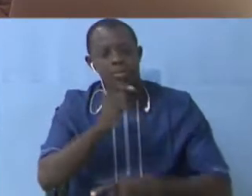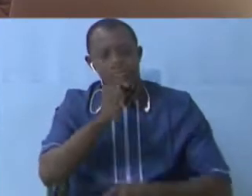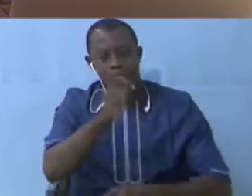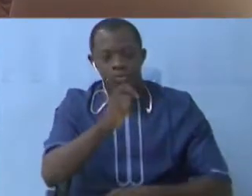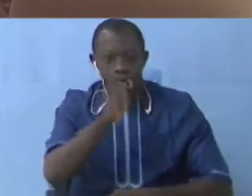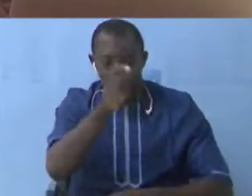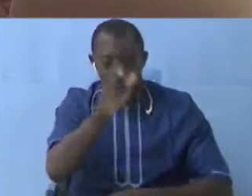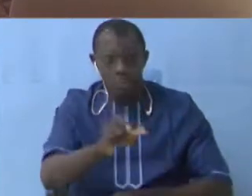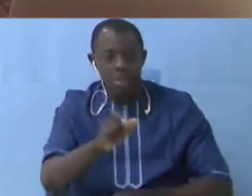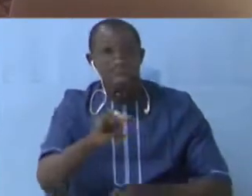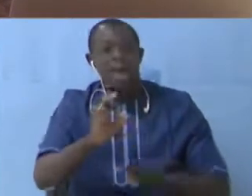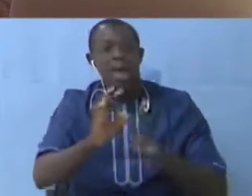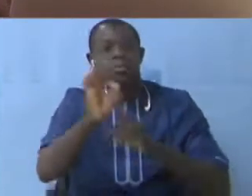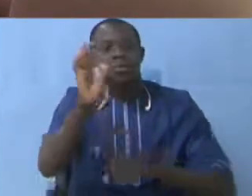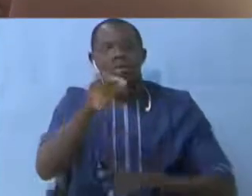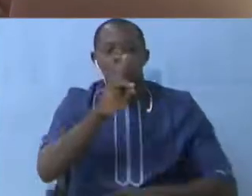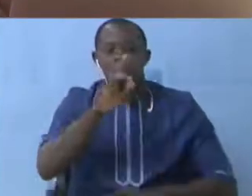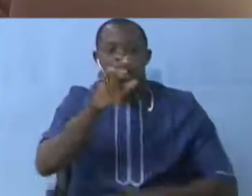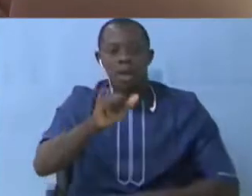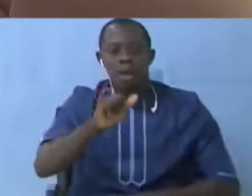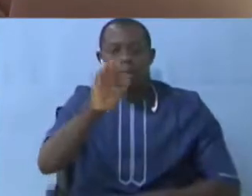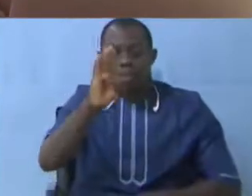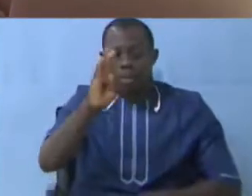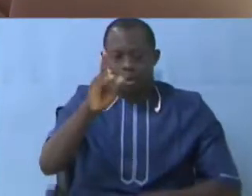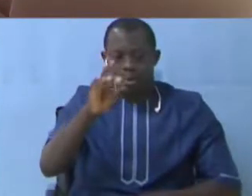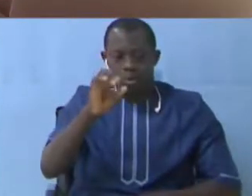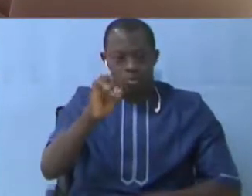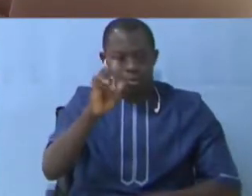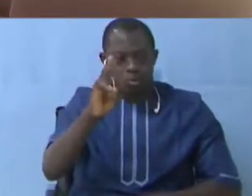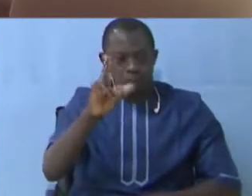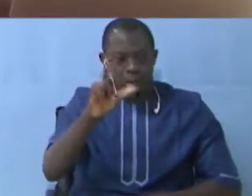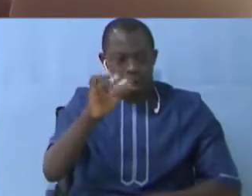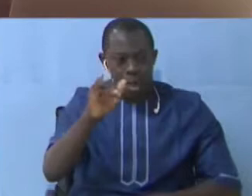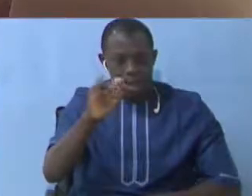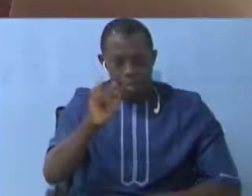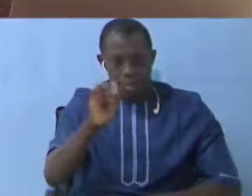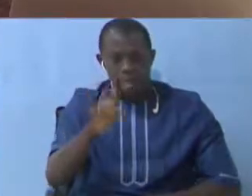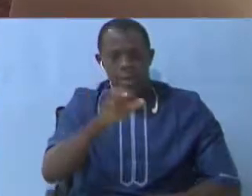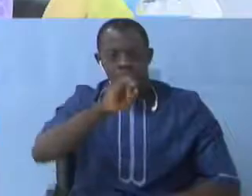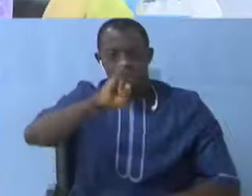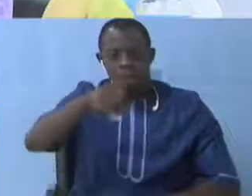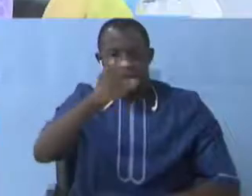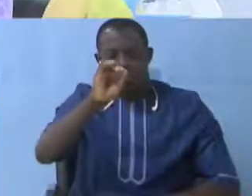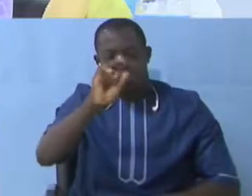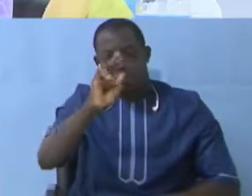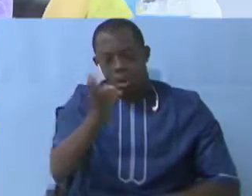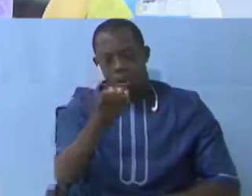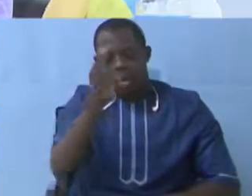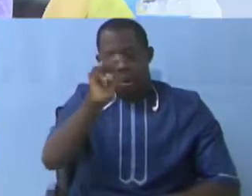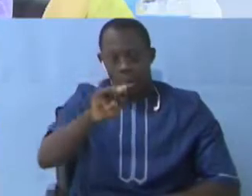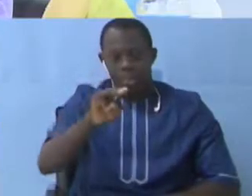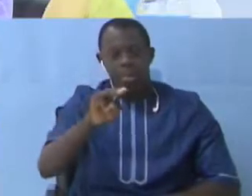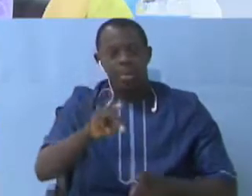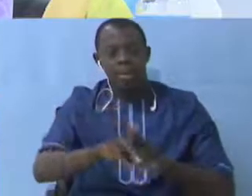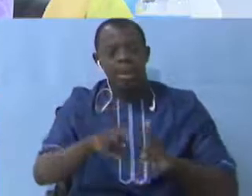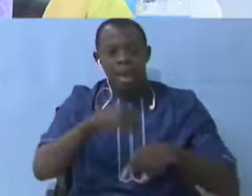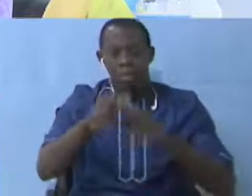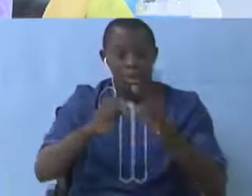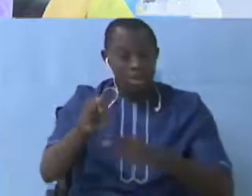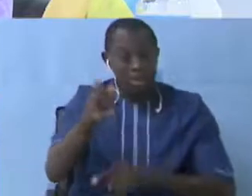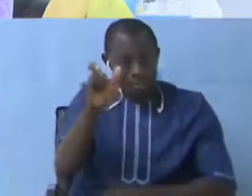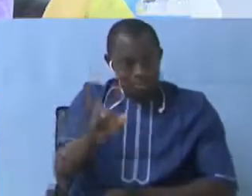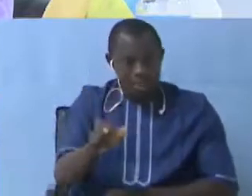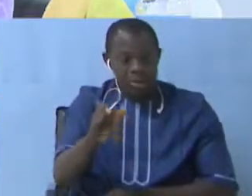Particularly Abdoulaye John. Surtout Abdoulaye John. On the case of Abdoulaye John, he was